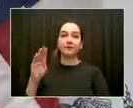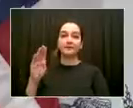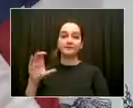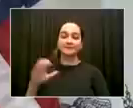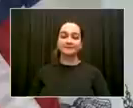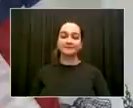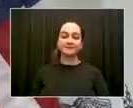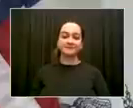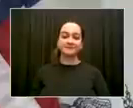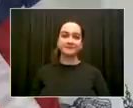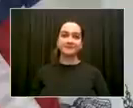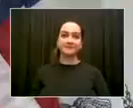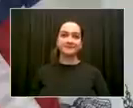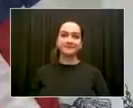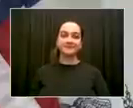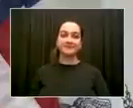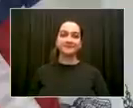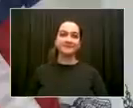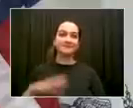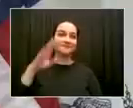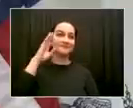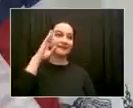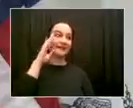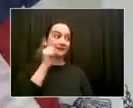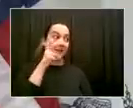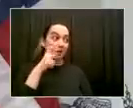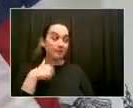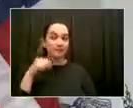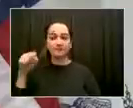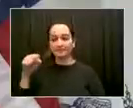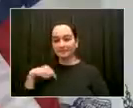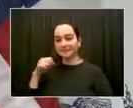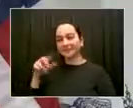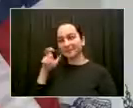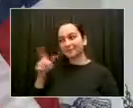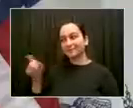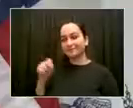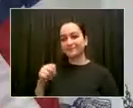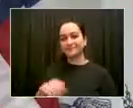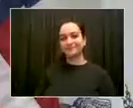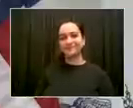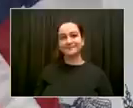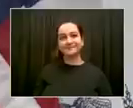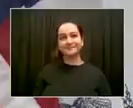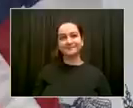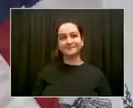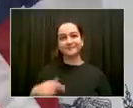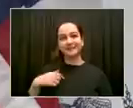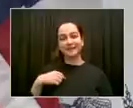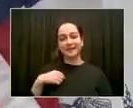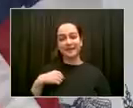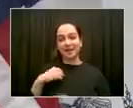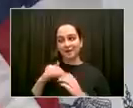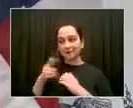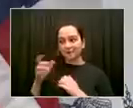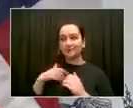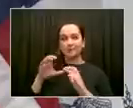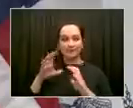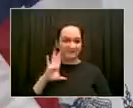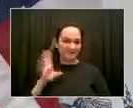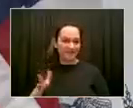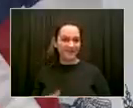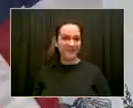Hi, Mayor. Can you hear me? Yeah, Dave, how you doing? I'm doing fine. Hey, I just wanted to ask you, I don't know if you had I'm sure